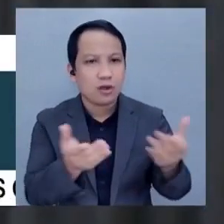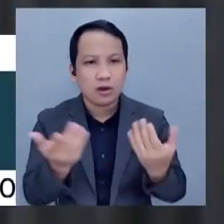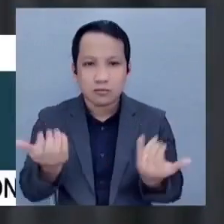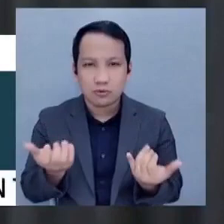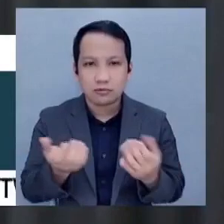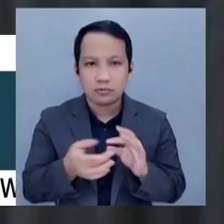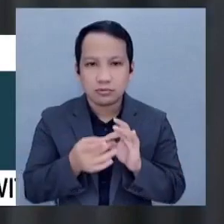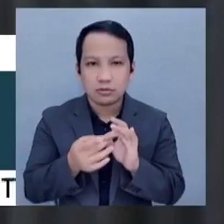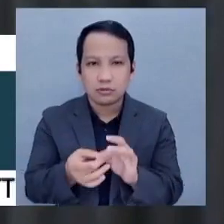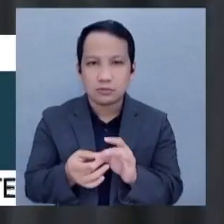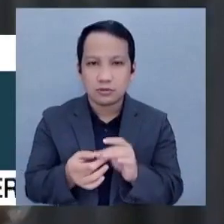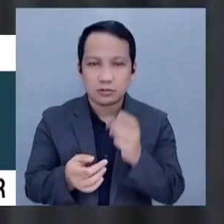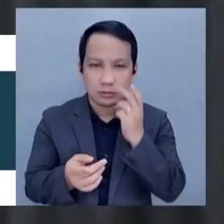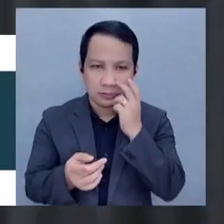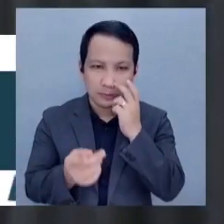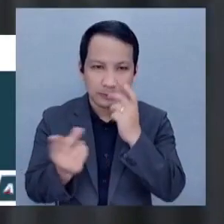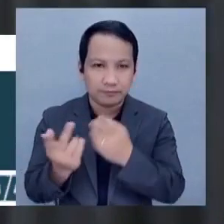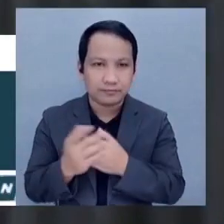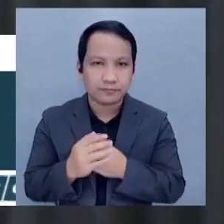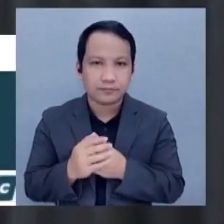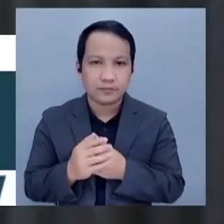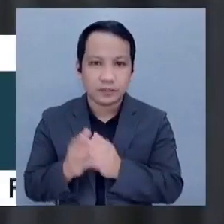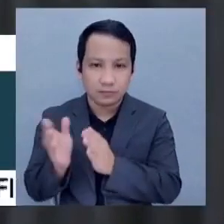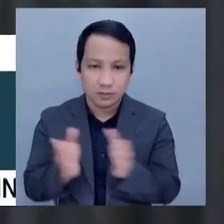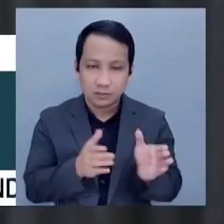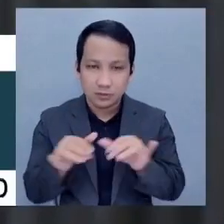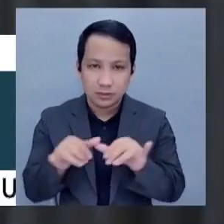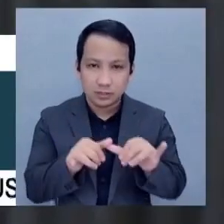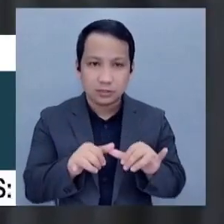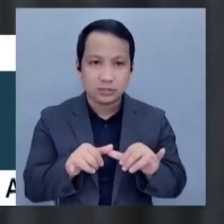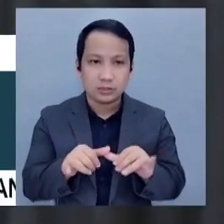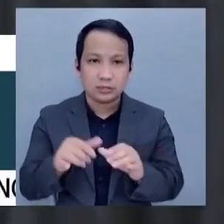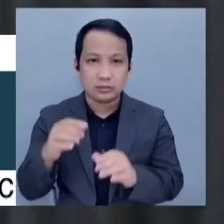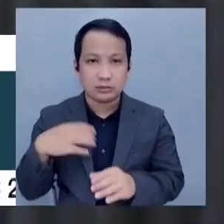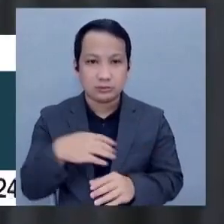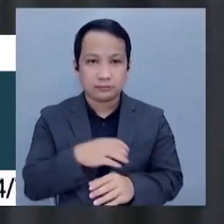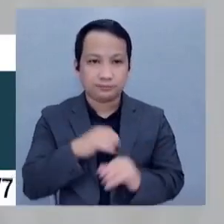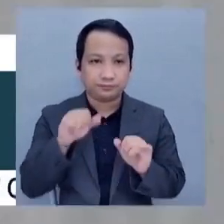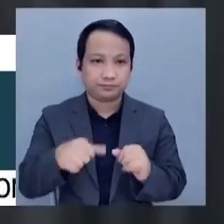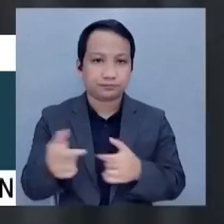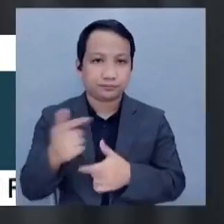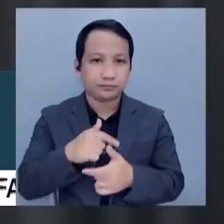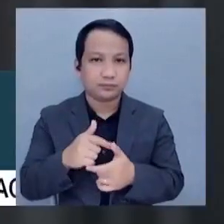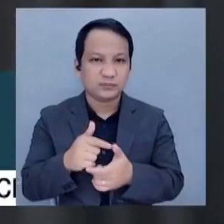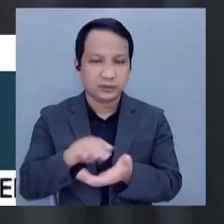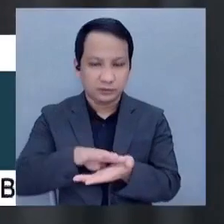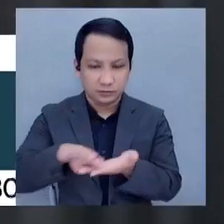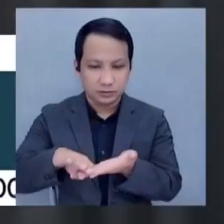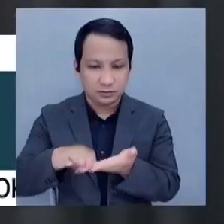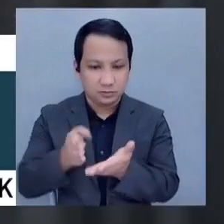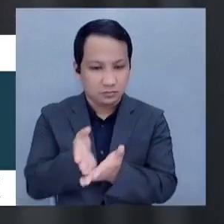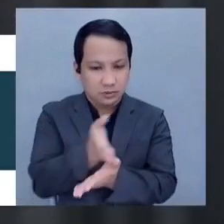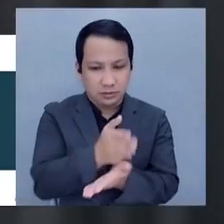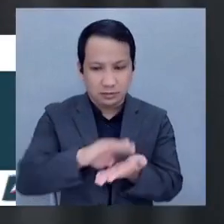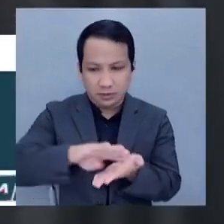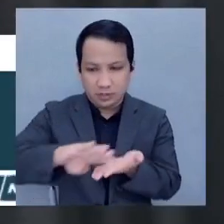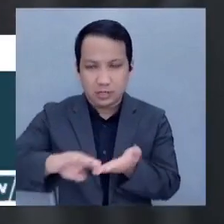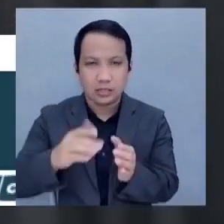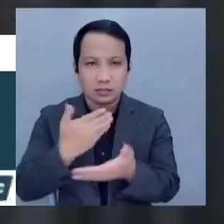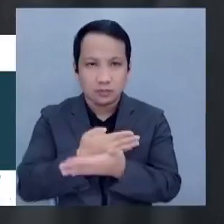dun yung pamantayan ng Kongreso sa pag-alat ng mga budget. We discuss it usually in